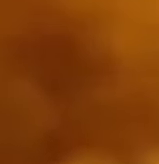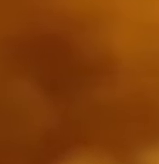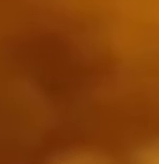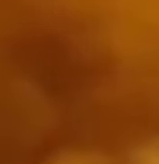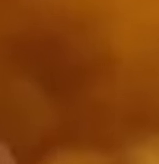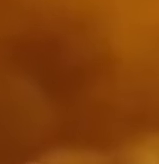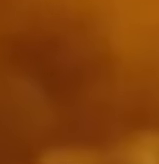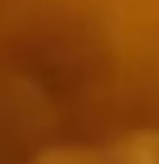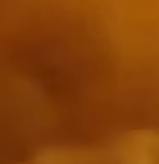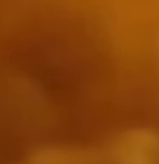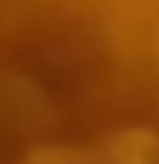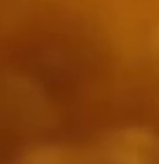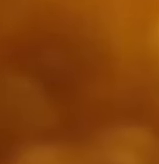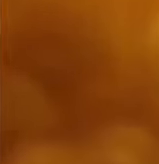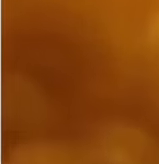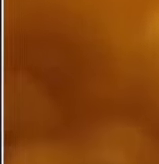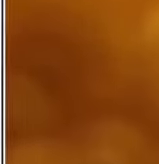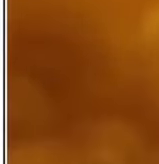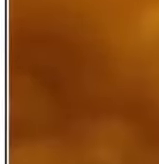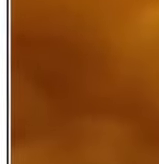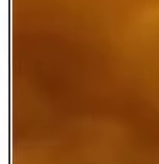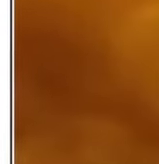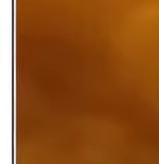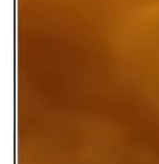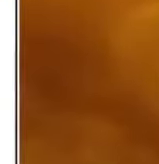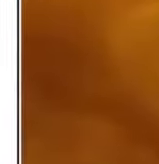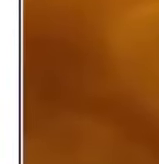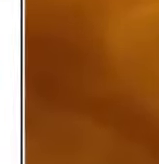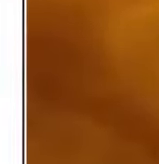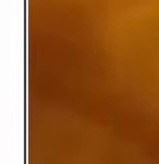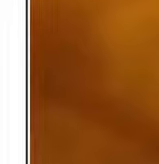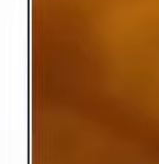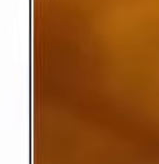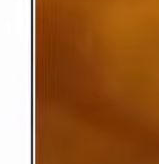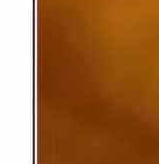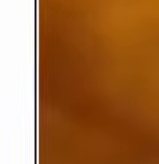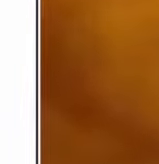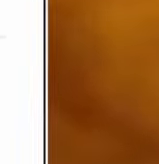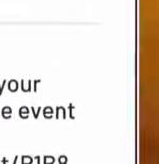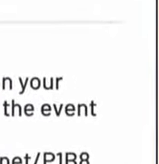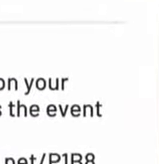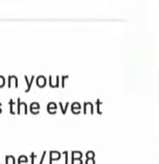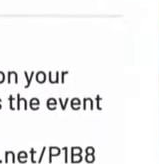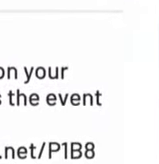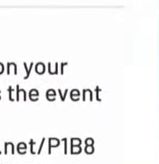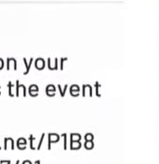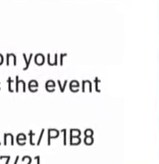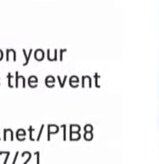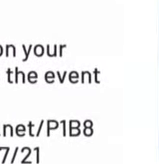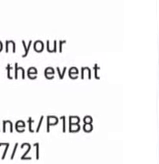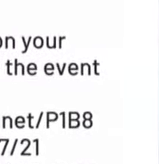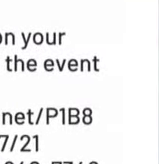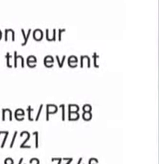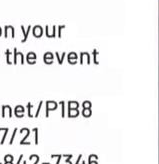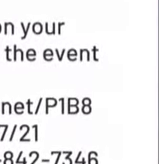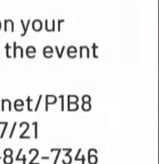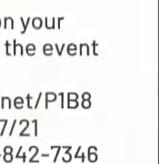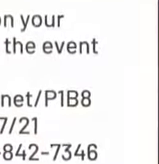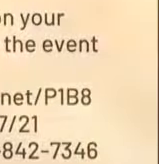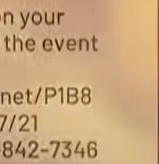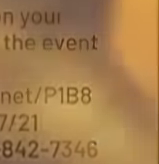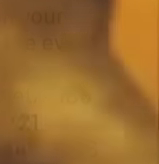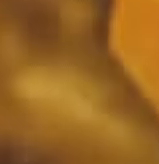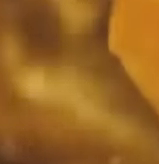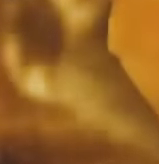tickets page on your GMA Synergy account. The link to the concert will be on your e-ticket. Please do not share this link with